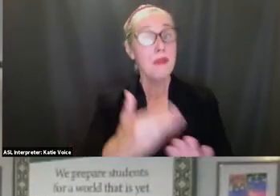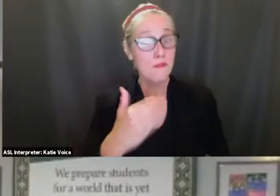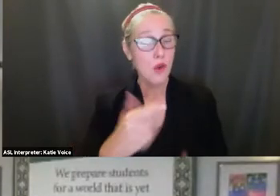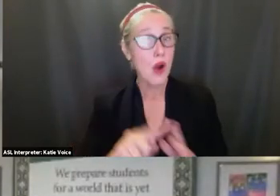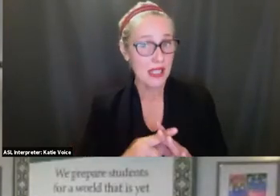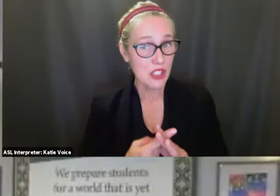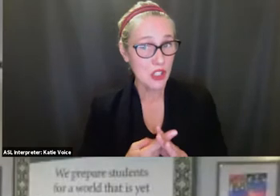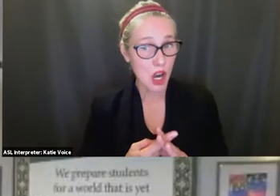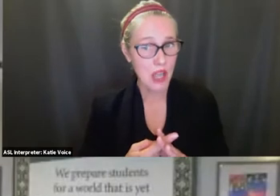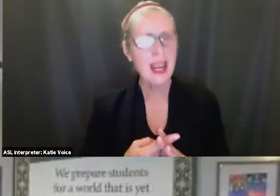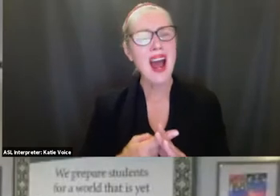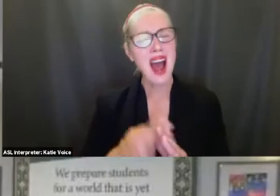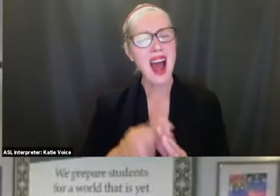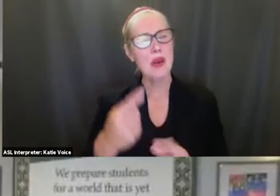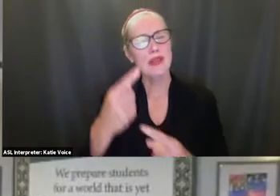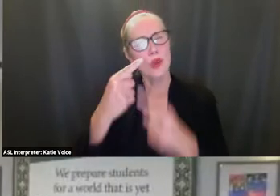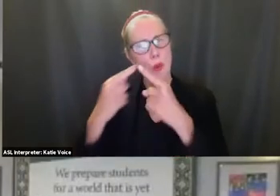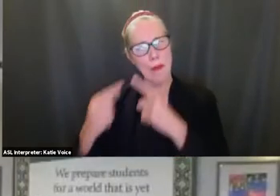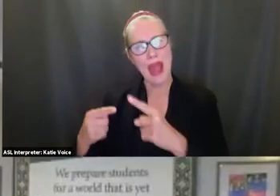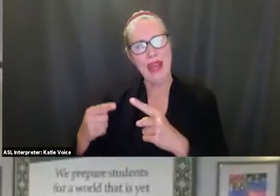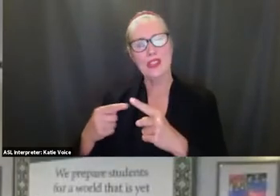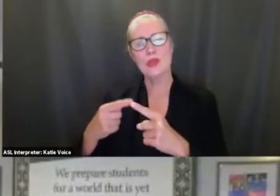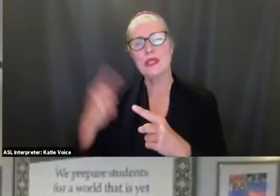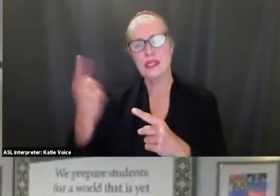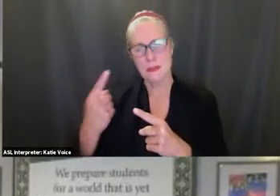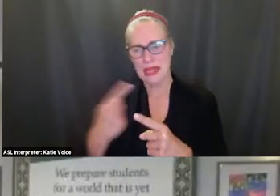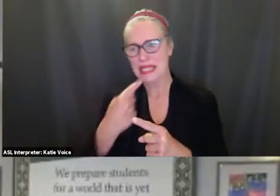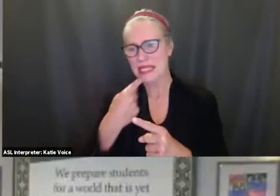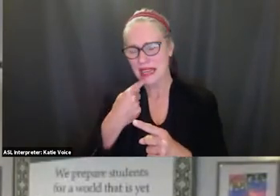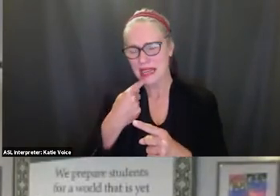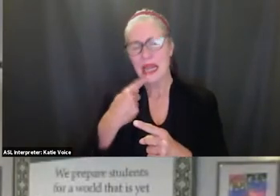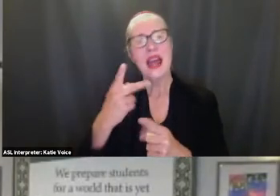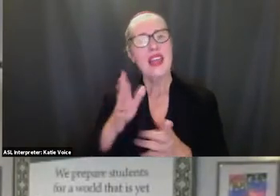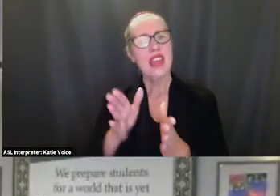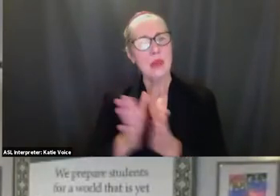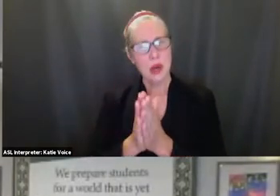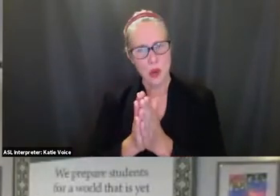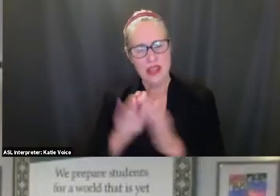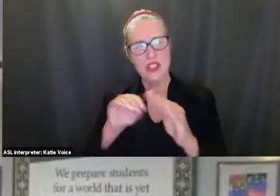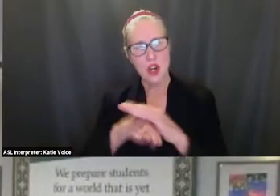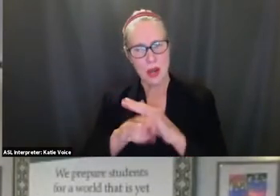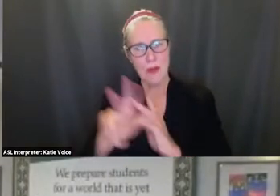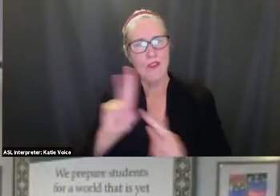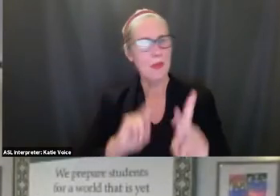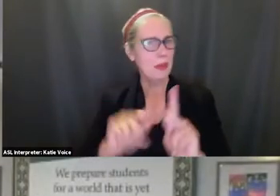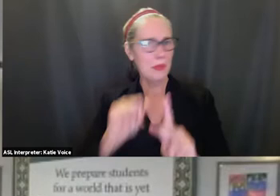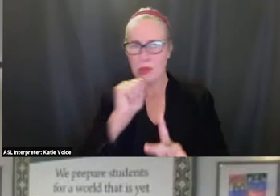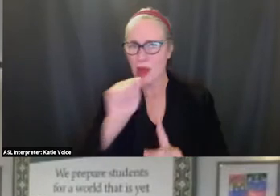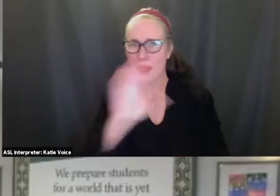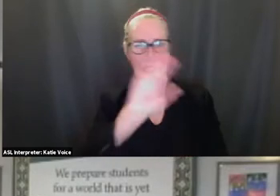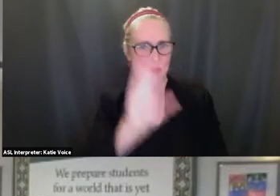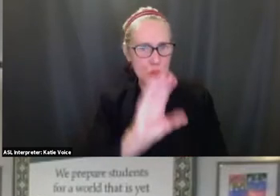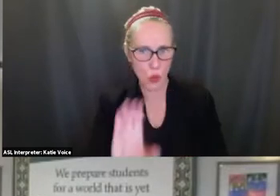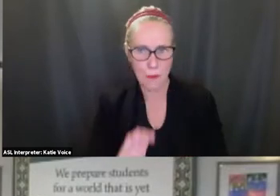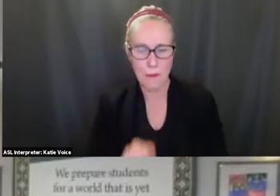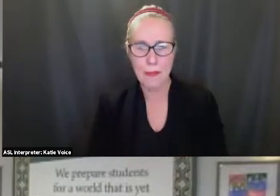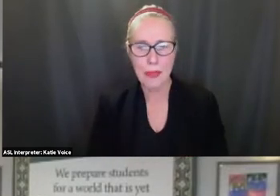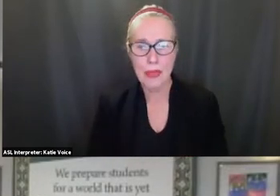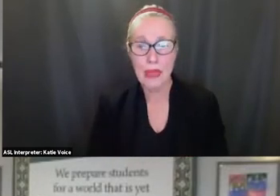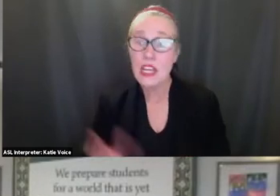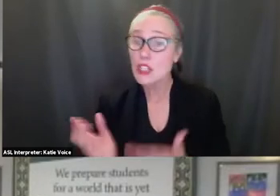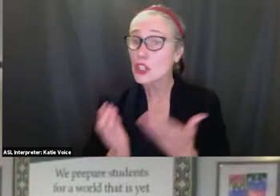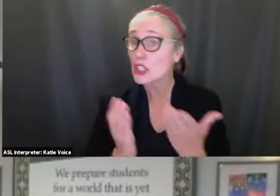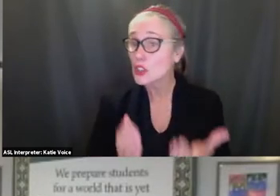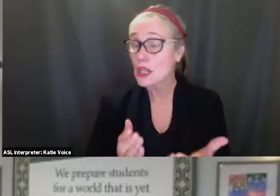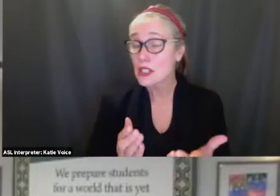last meeting there was a request that accommodations be made for those who do not have zoom available there was a suggestion made